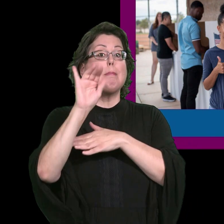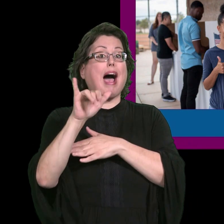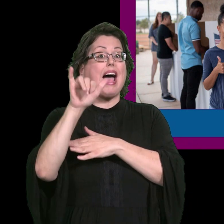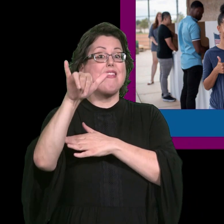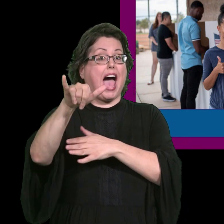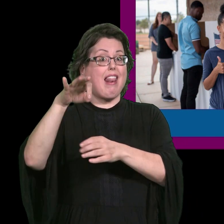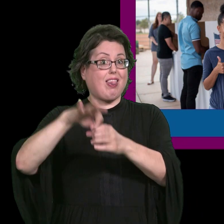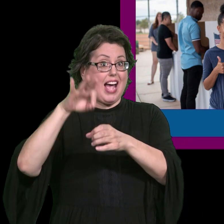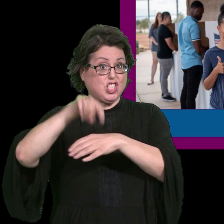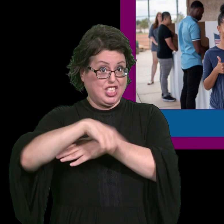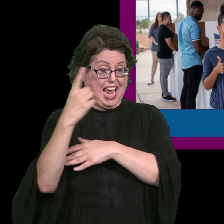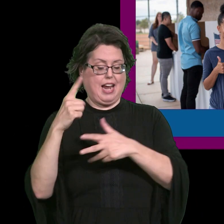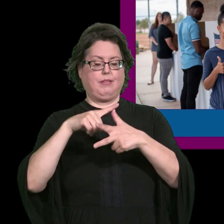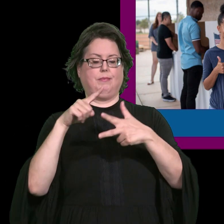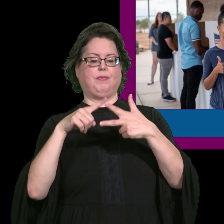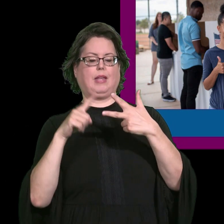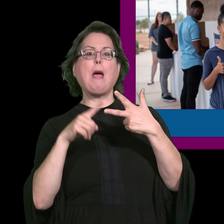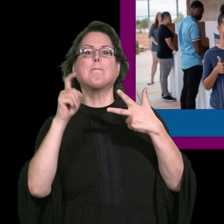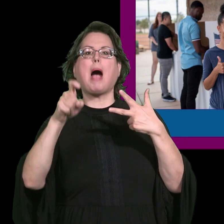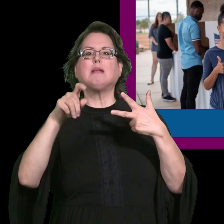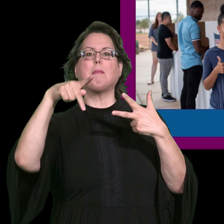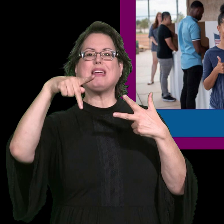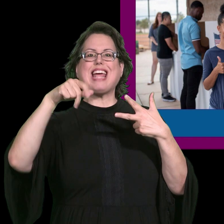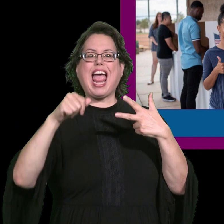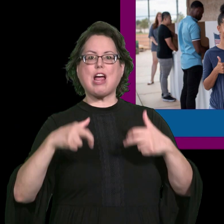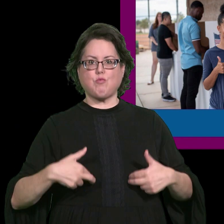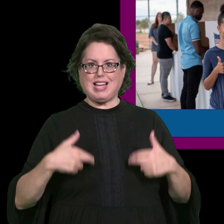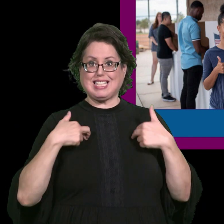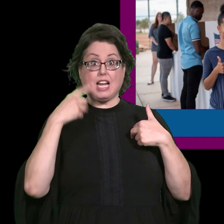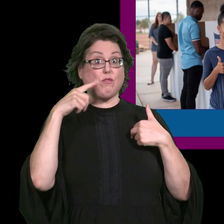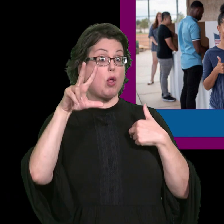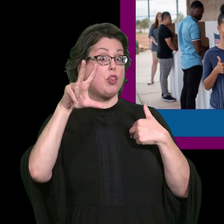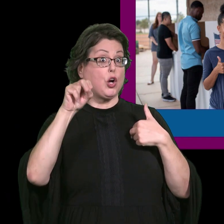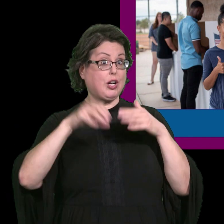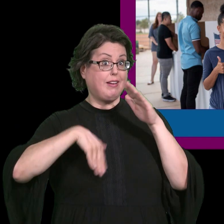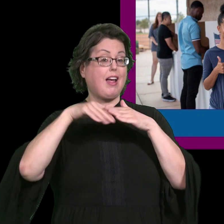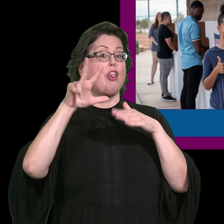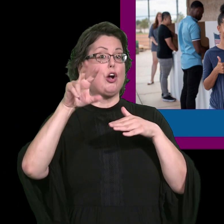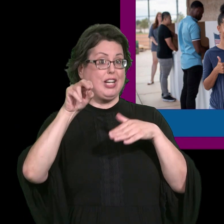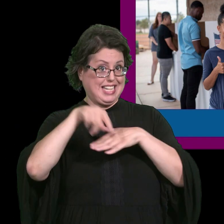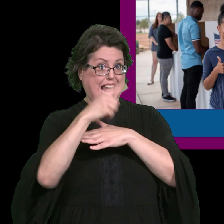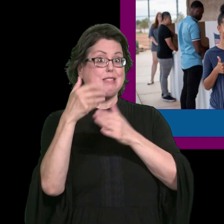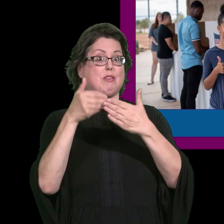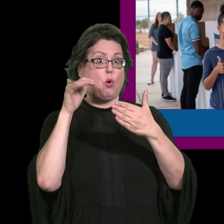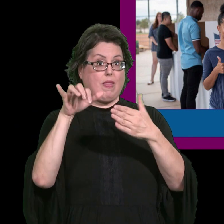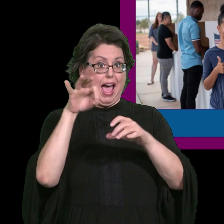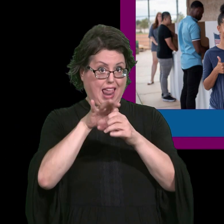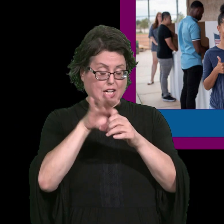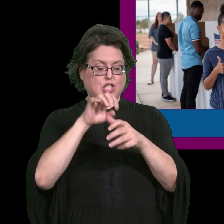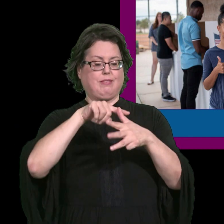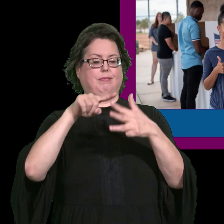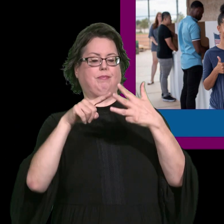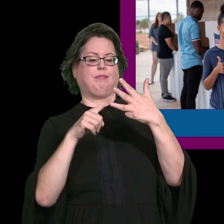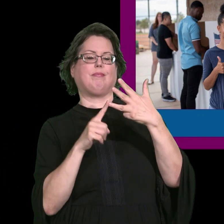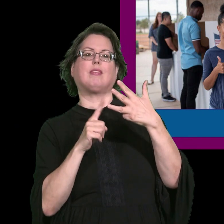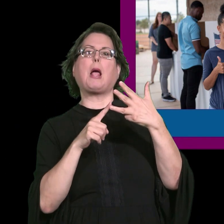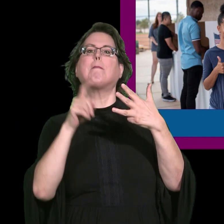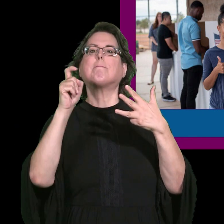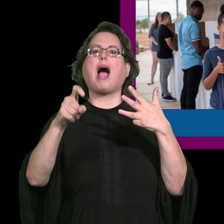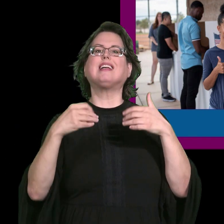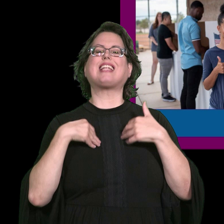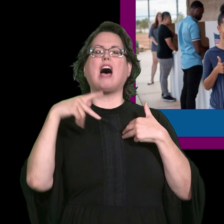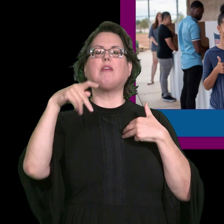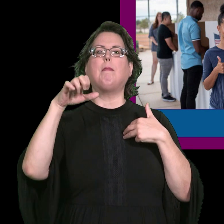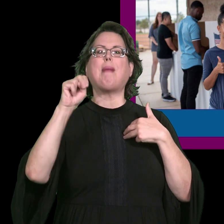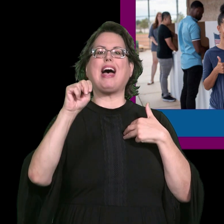day. You must be a Pennsylvania resident for 30 days prior to the next election and must have a